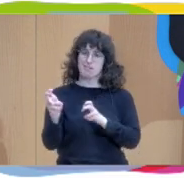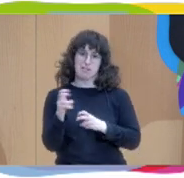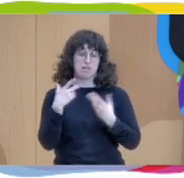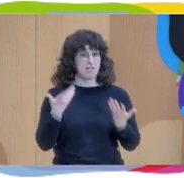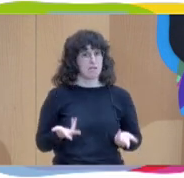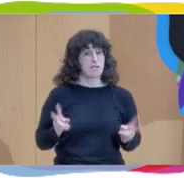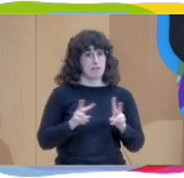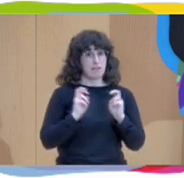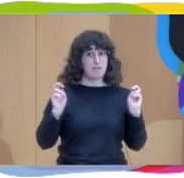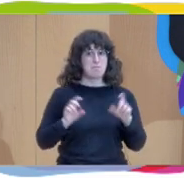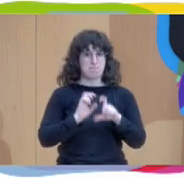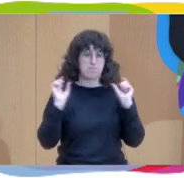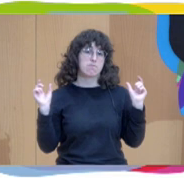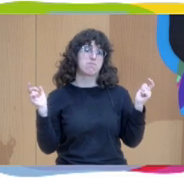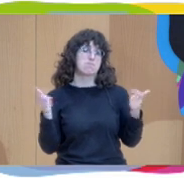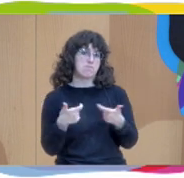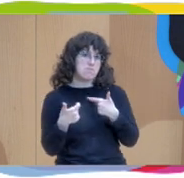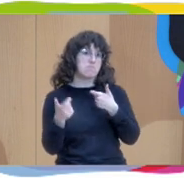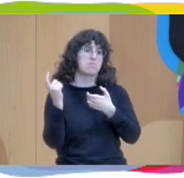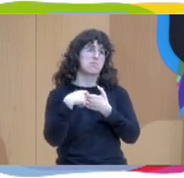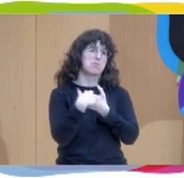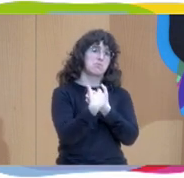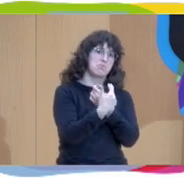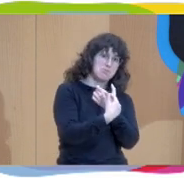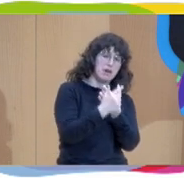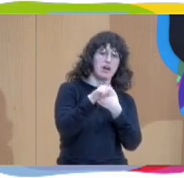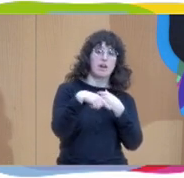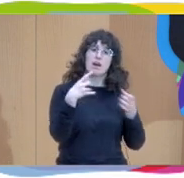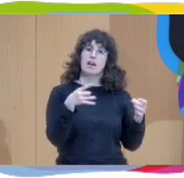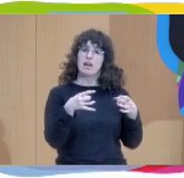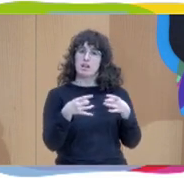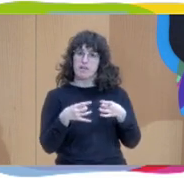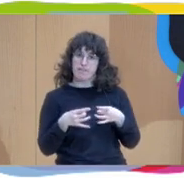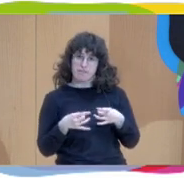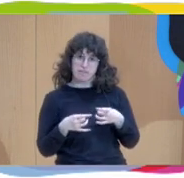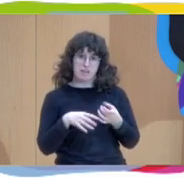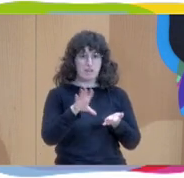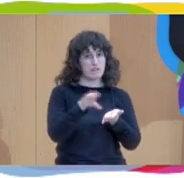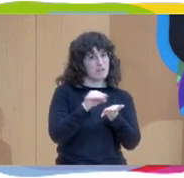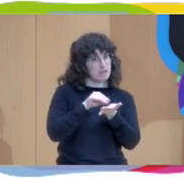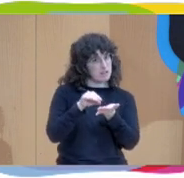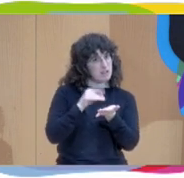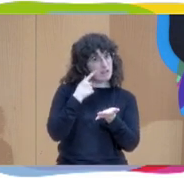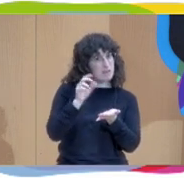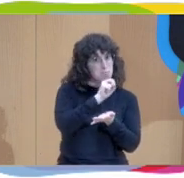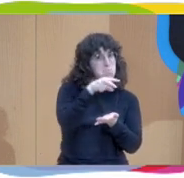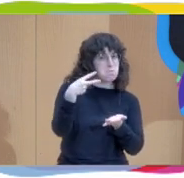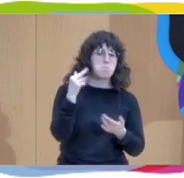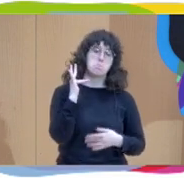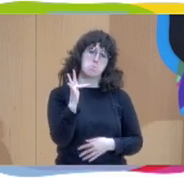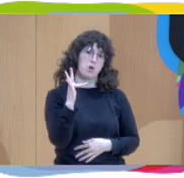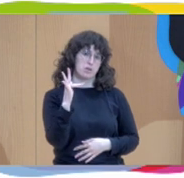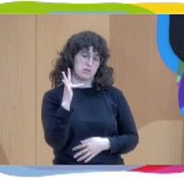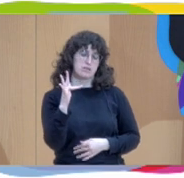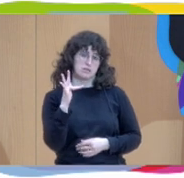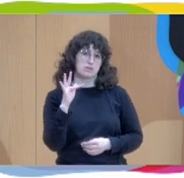where they used dialogical approach and the results from the field were really positive. The meetings